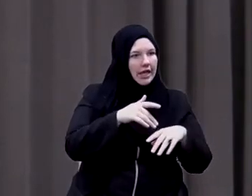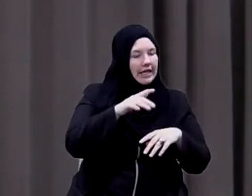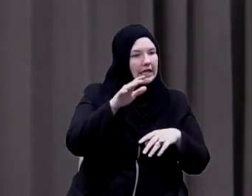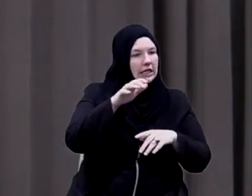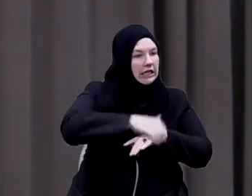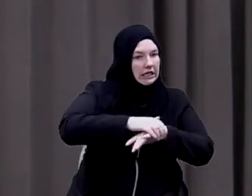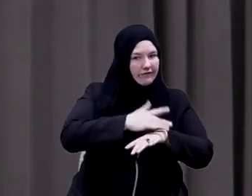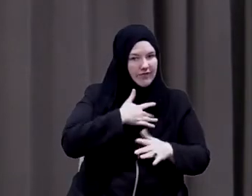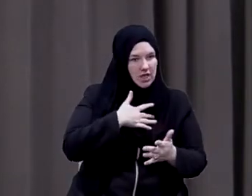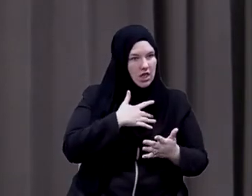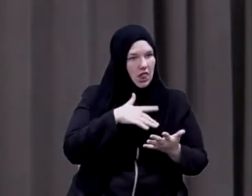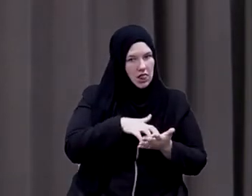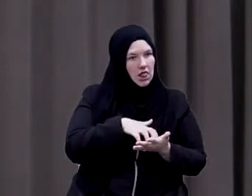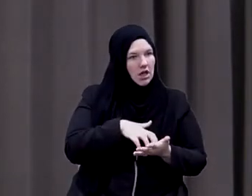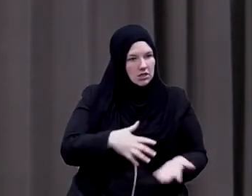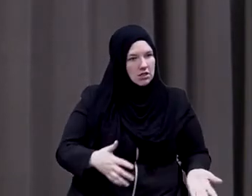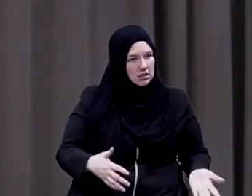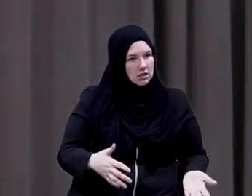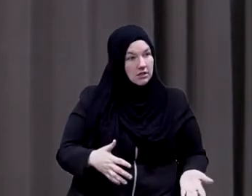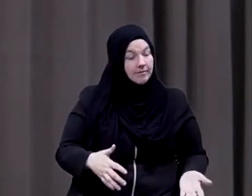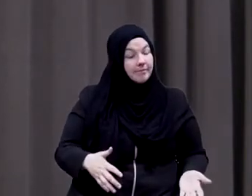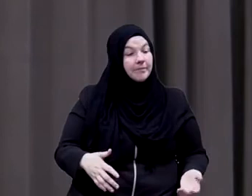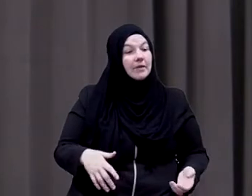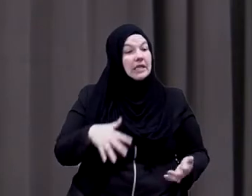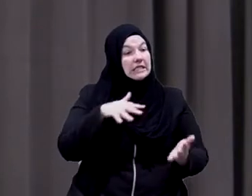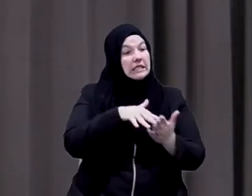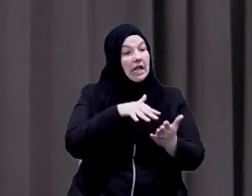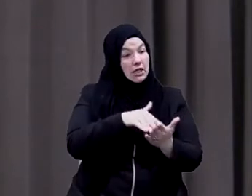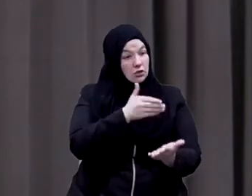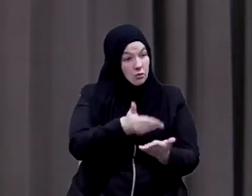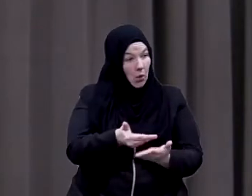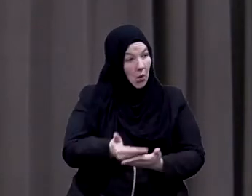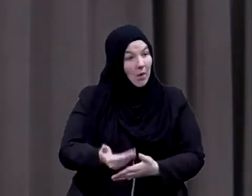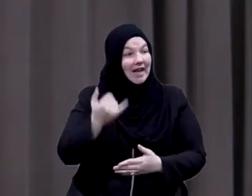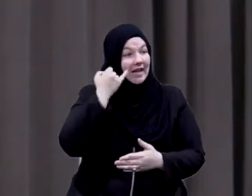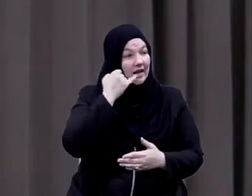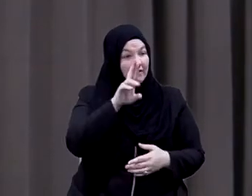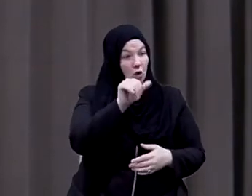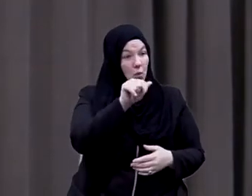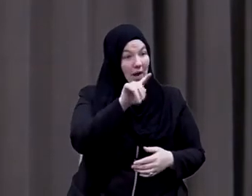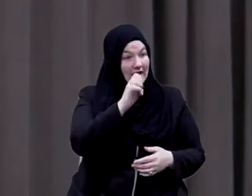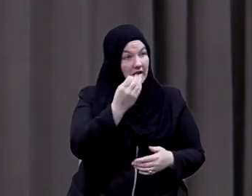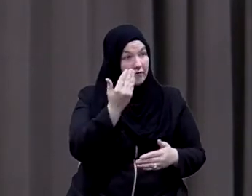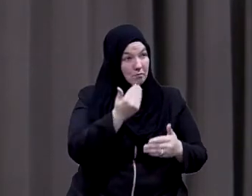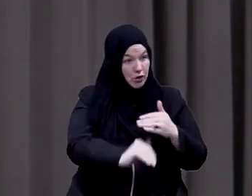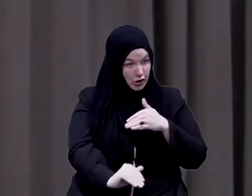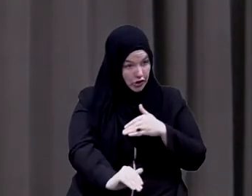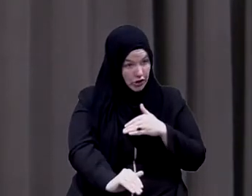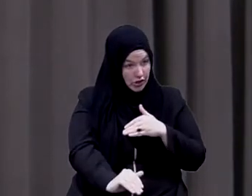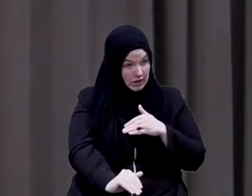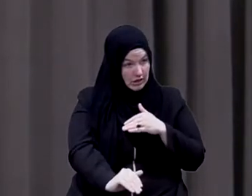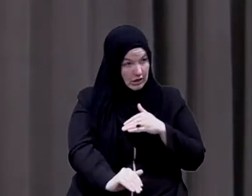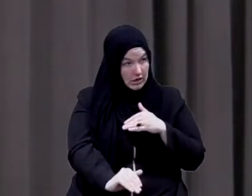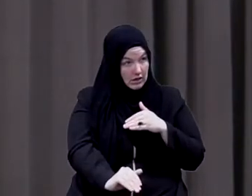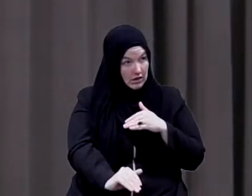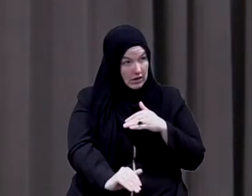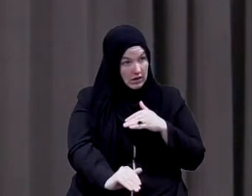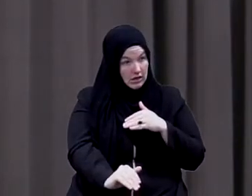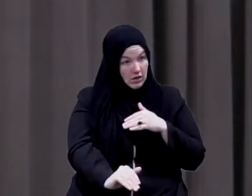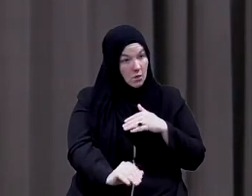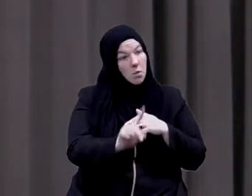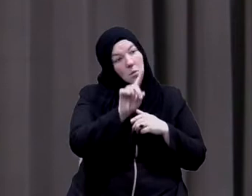The studies show that unless the rate of birth is at